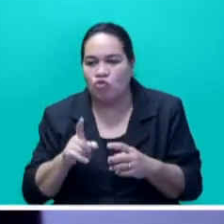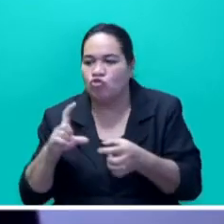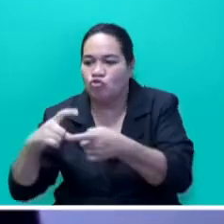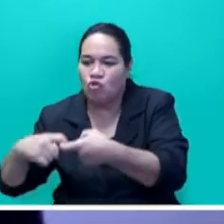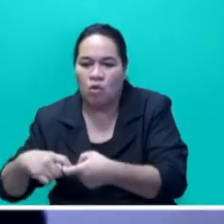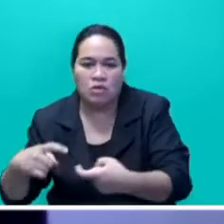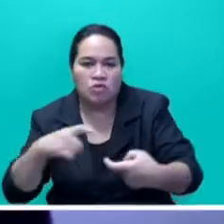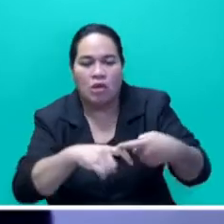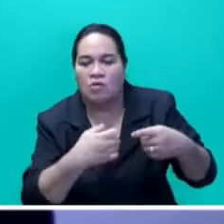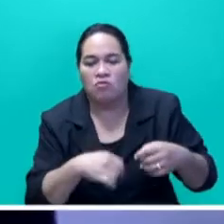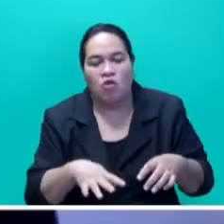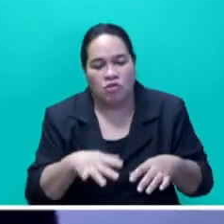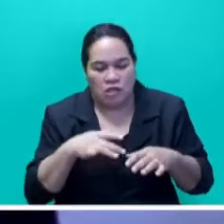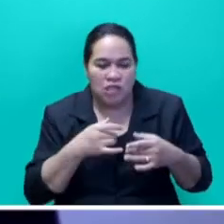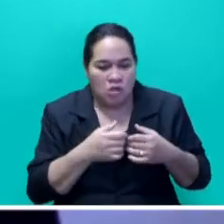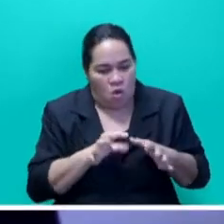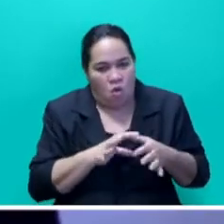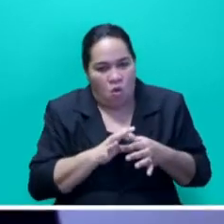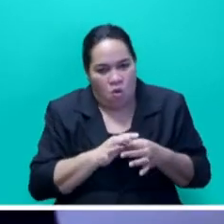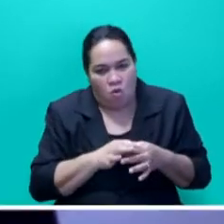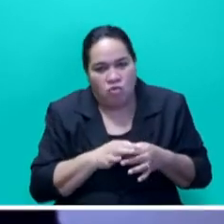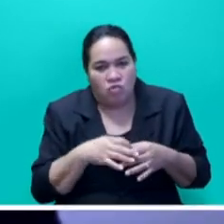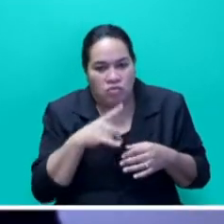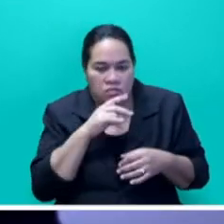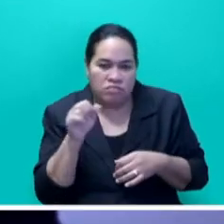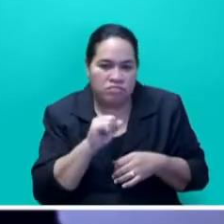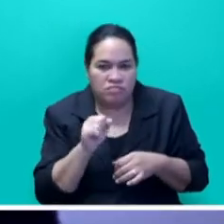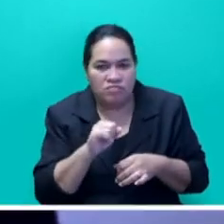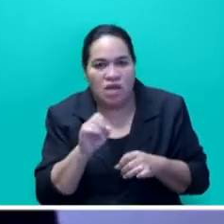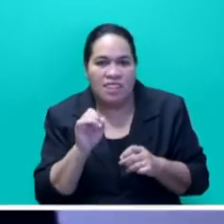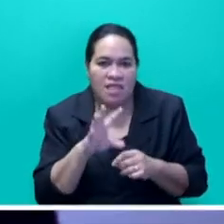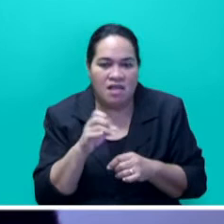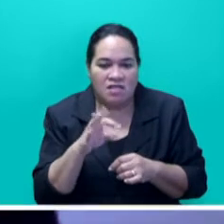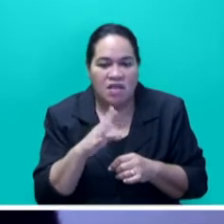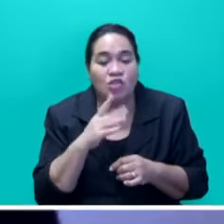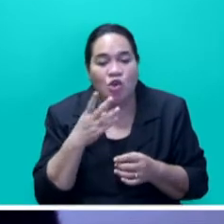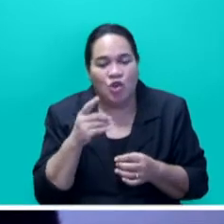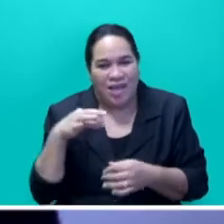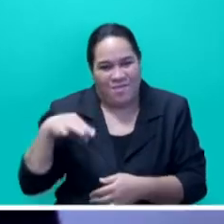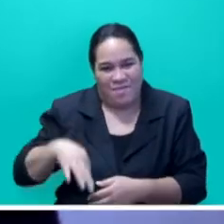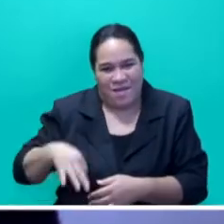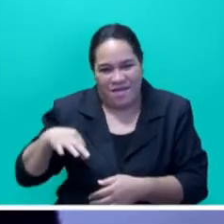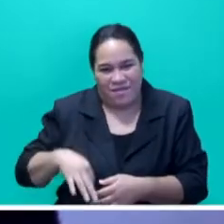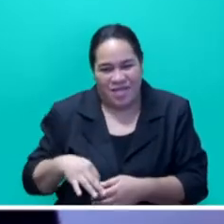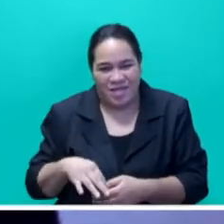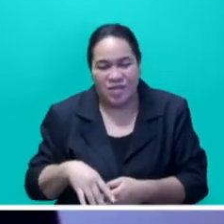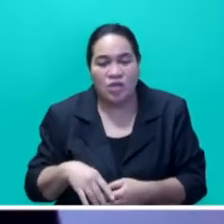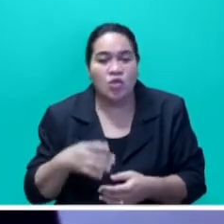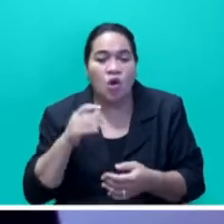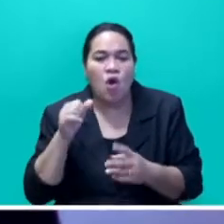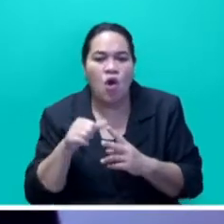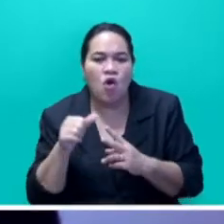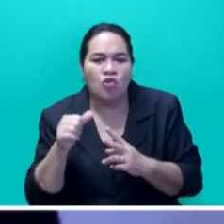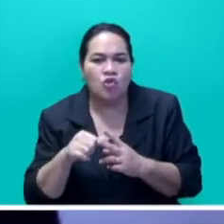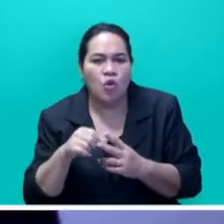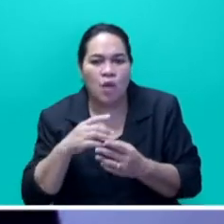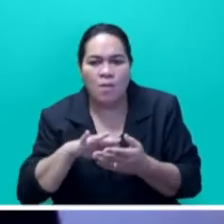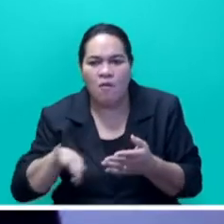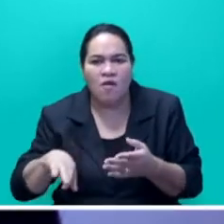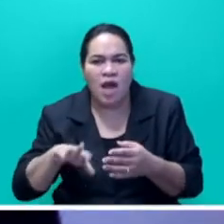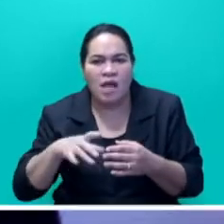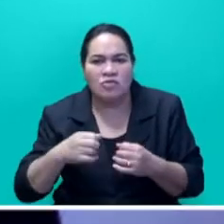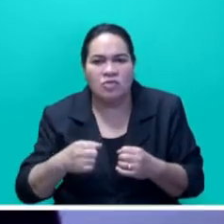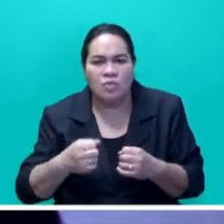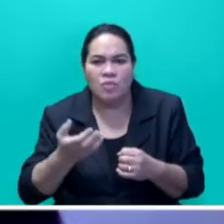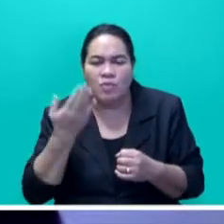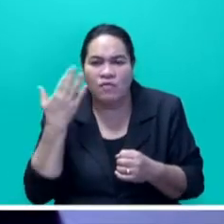have greater options and opportunities to create business for themselves. It will also remove somewhat of a stronghold that